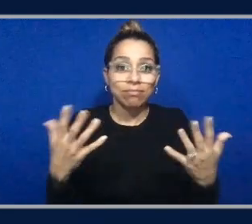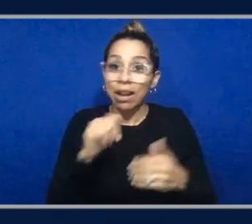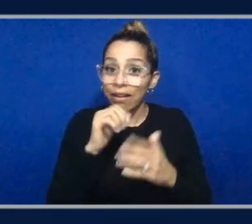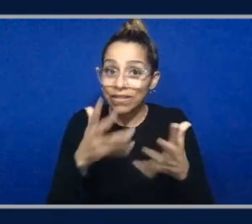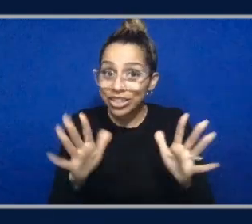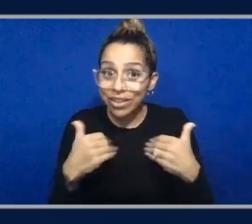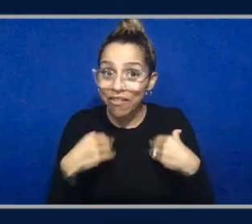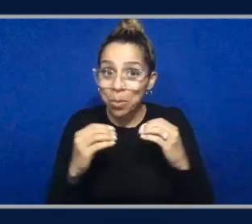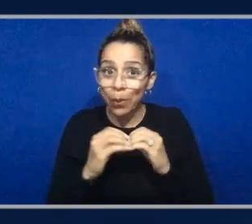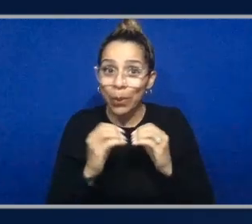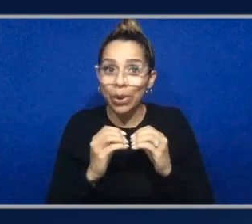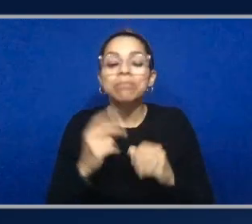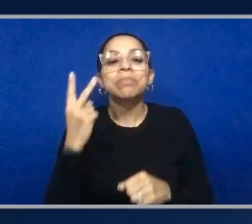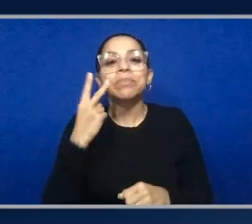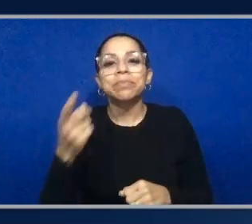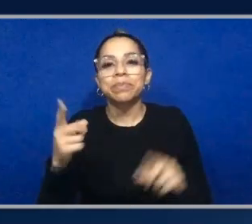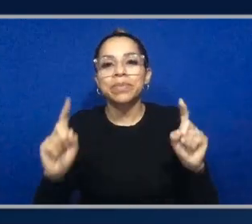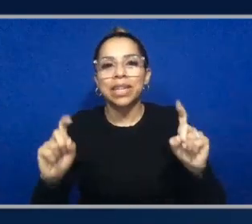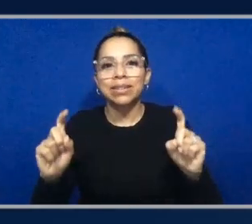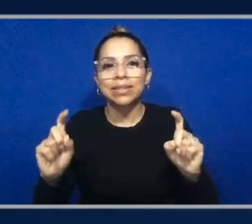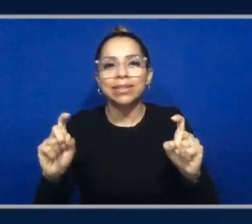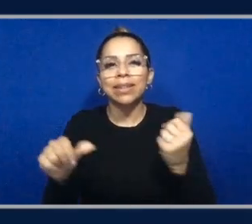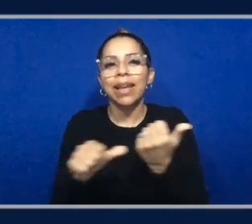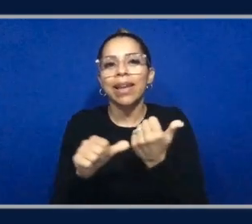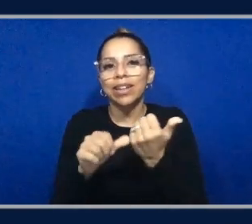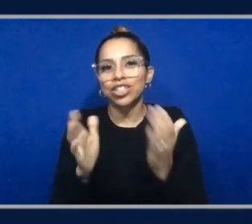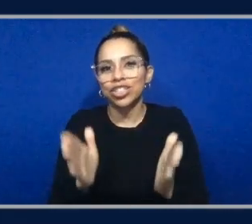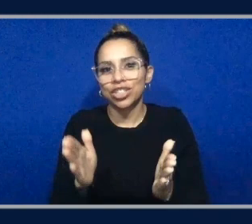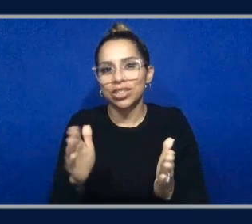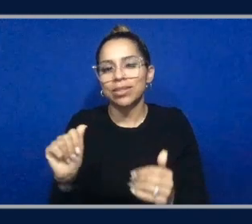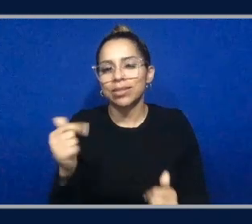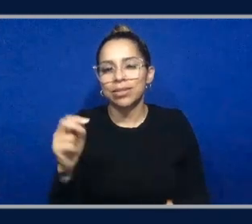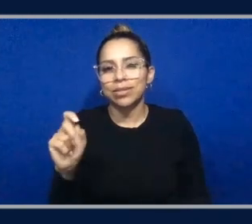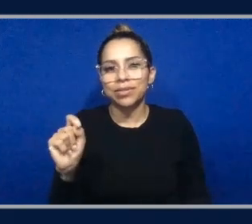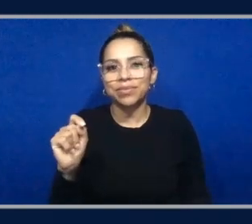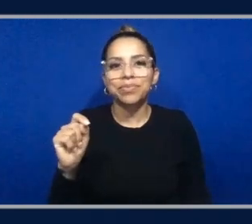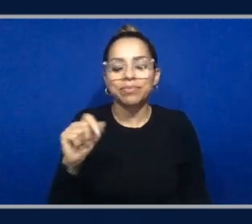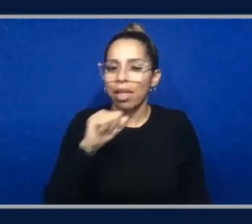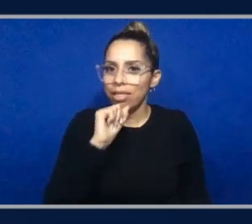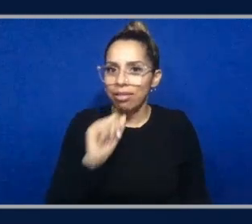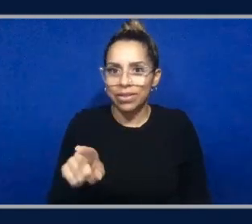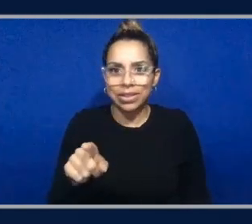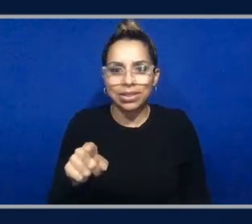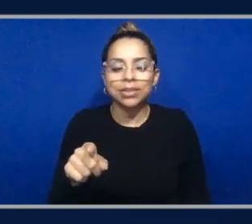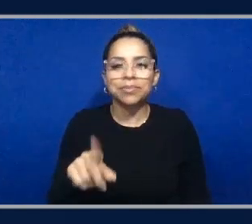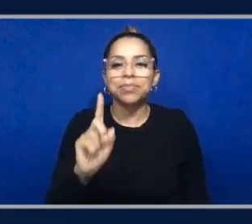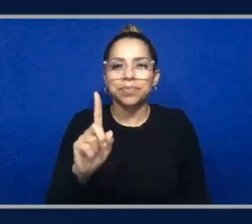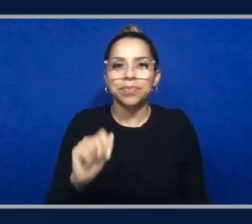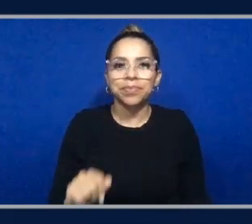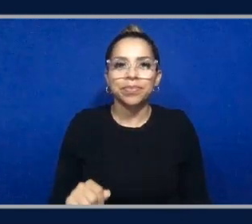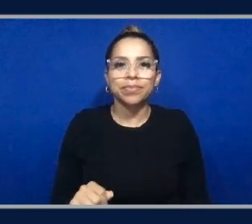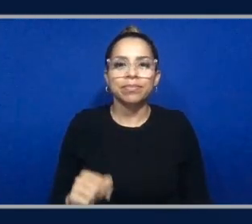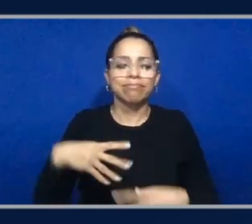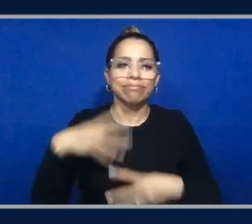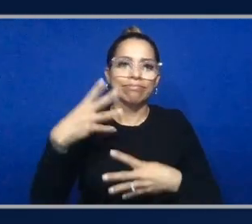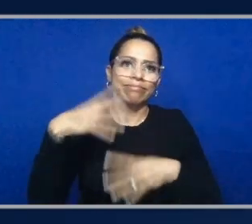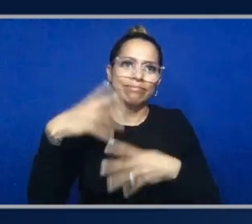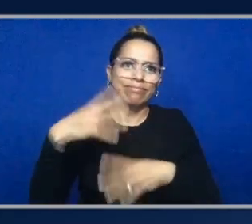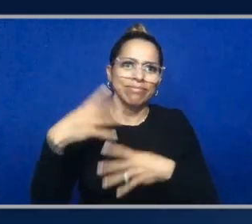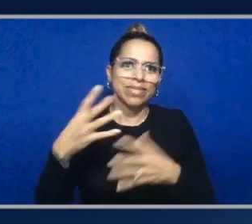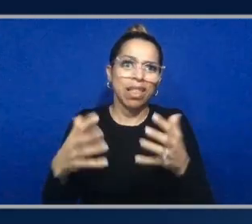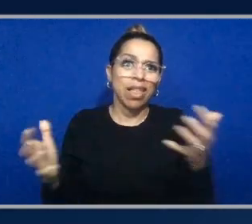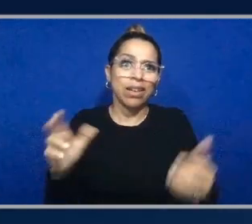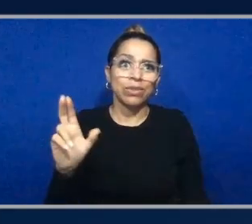agent, because I love this one too. So check this out. Let's scroll through this file, because there is a lot of unit tests in